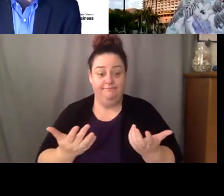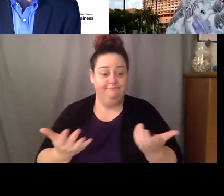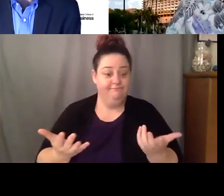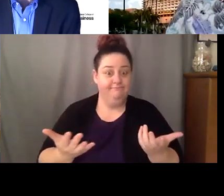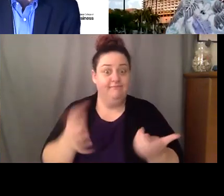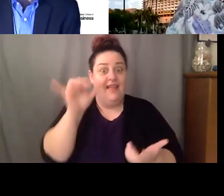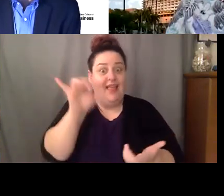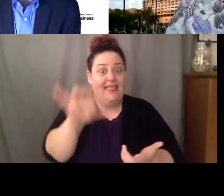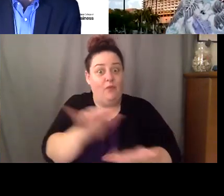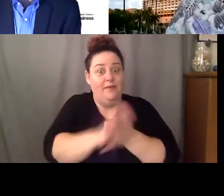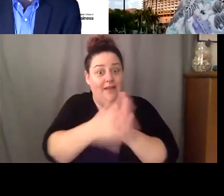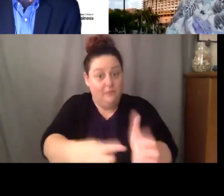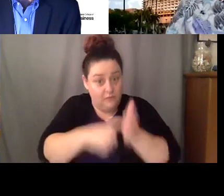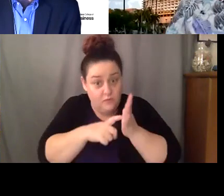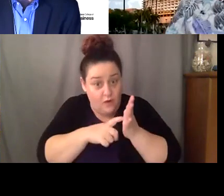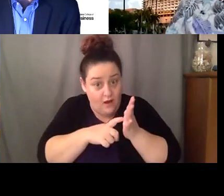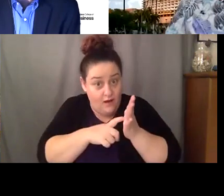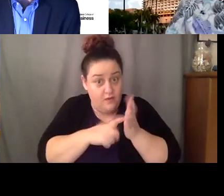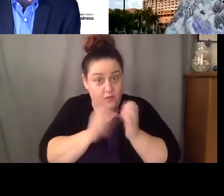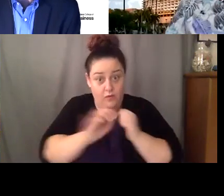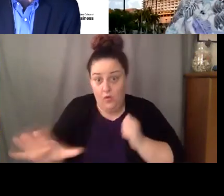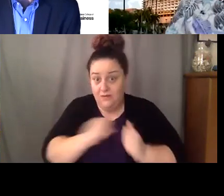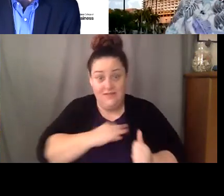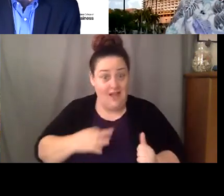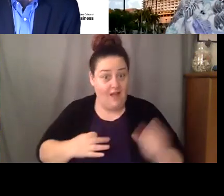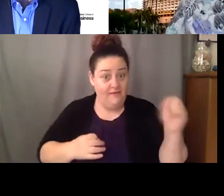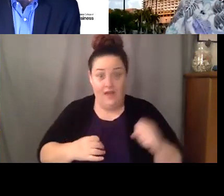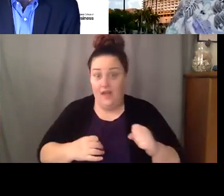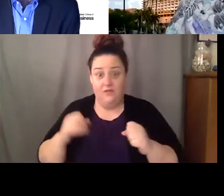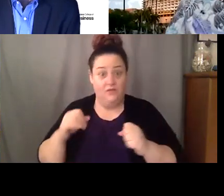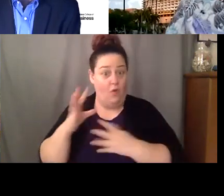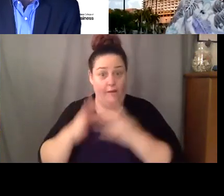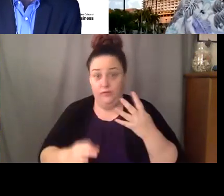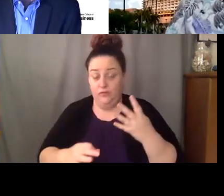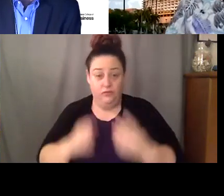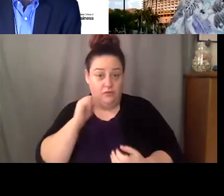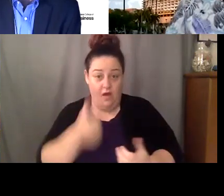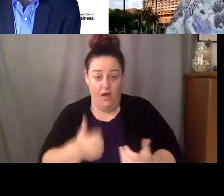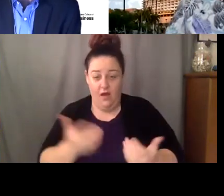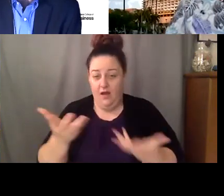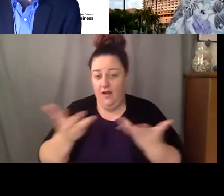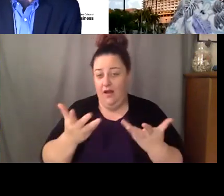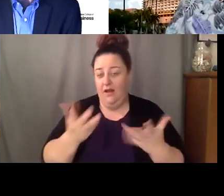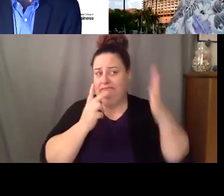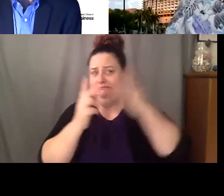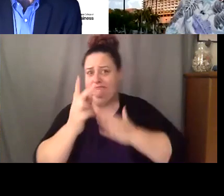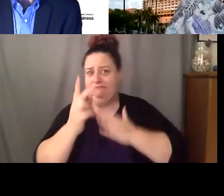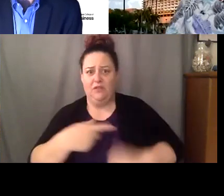that may become a requirement with your staff, or how that might affect sort of requirements of